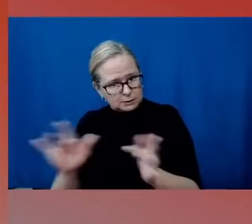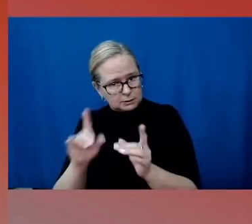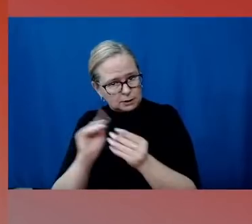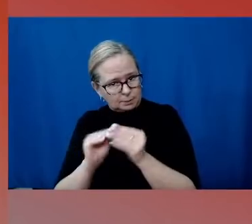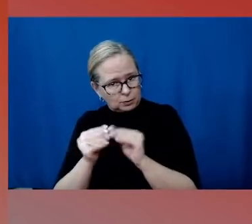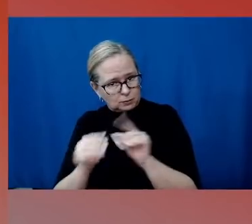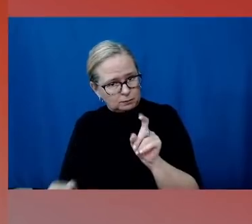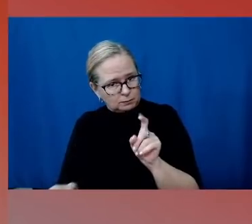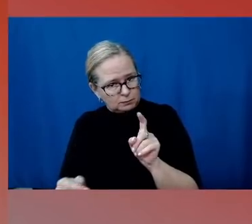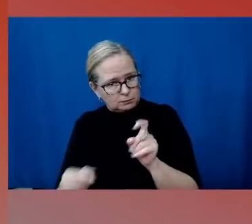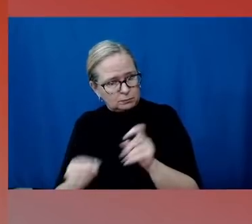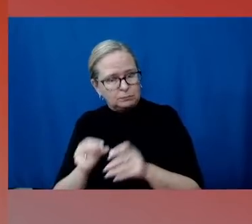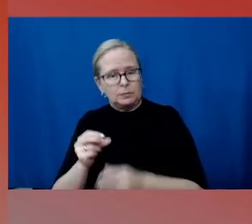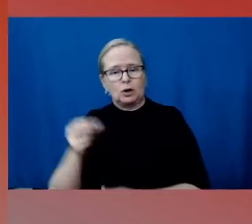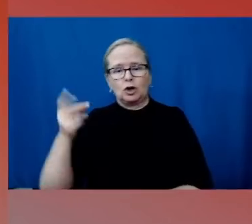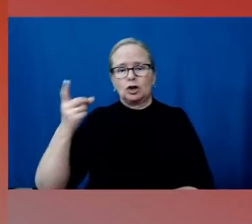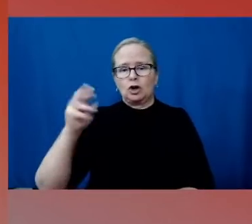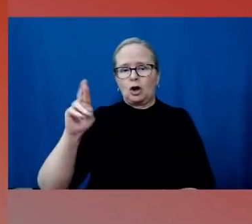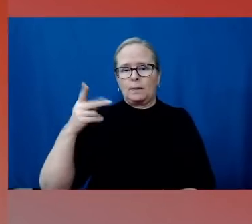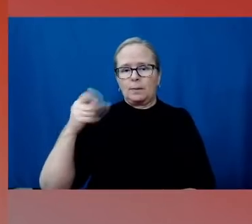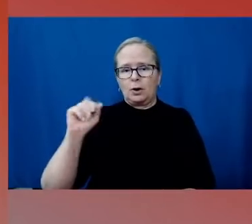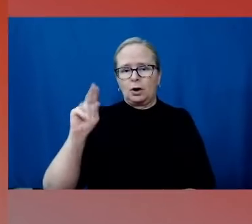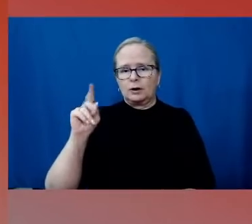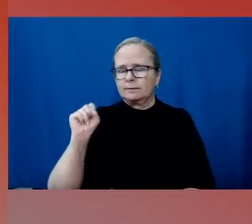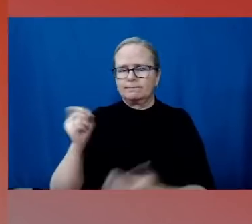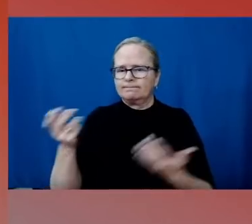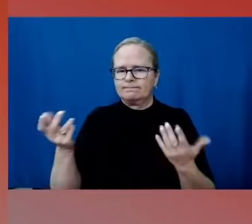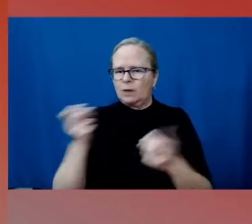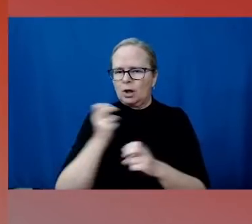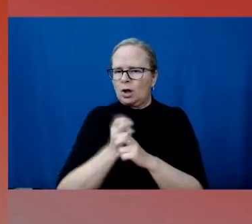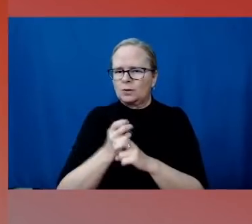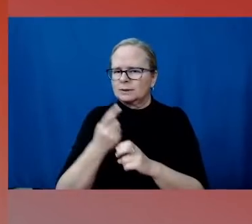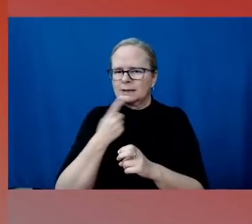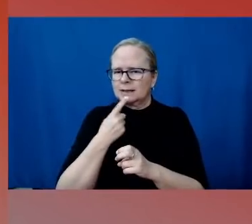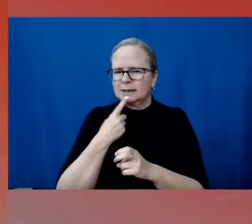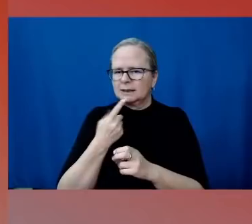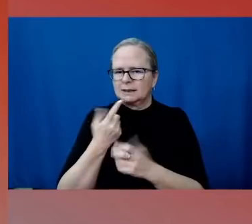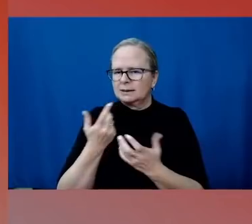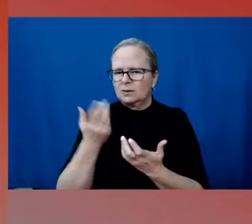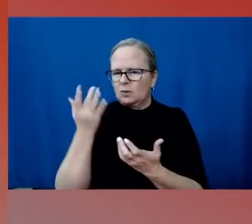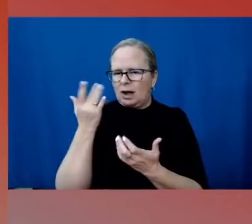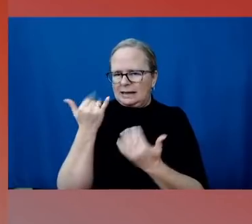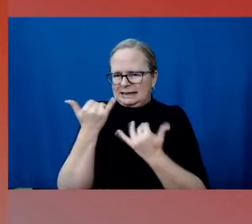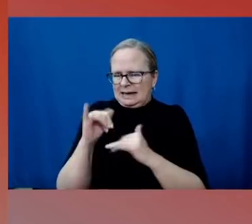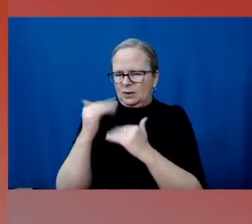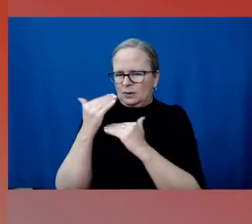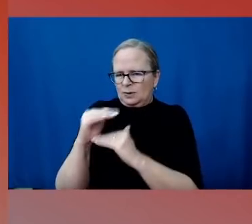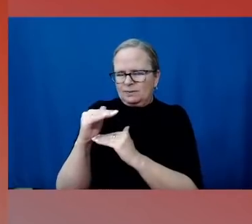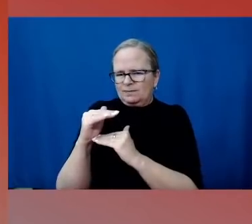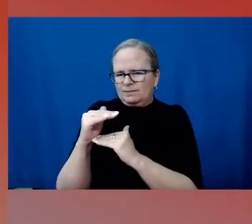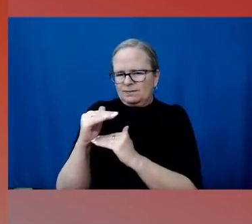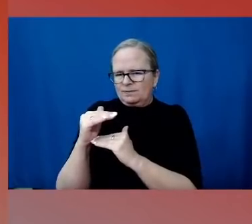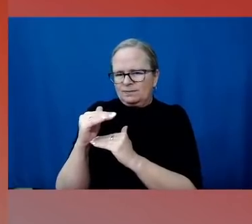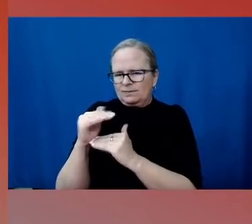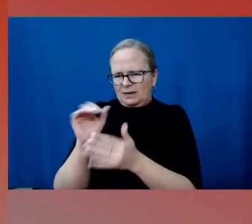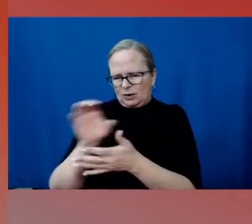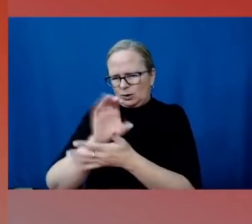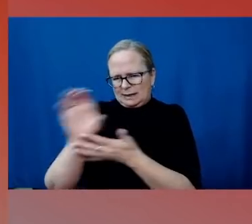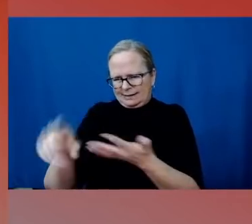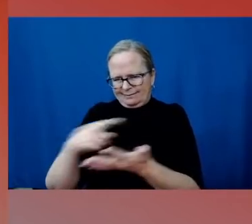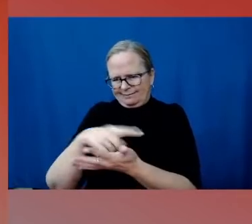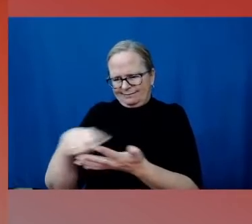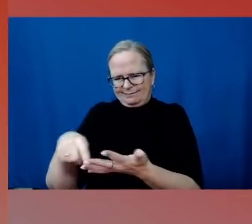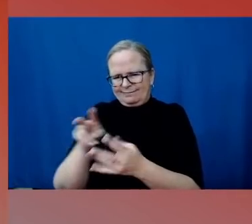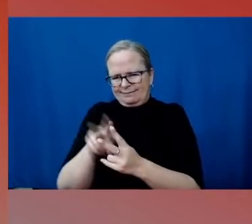to say that. Go ahead, Paul. The biggest thing right now is it's still restricted, limited. So they're still restricted to the criteria